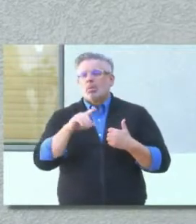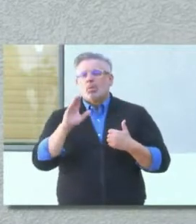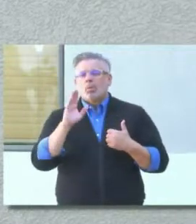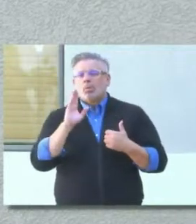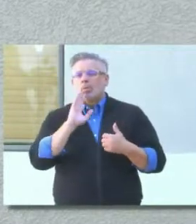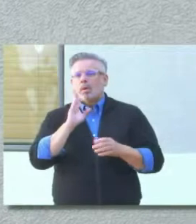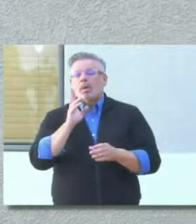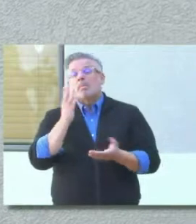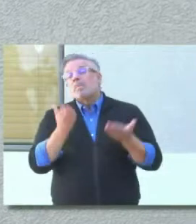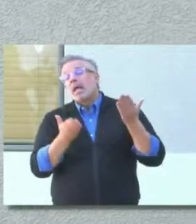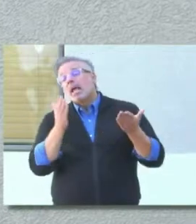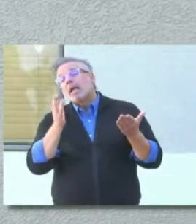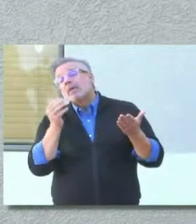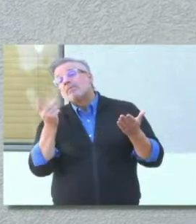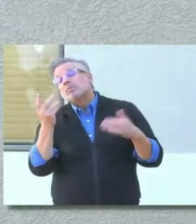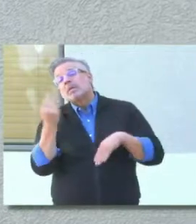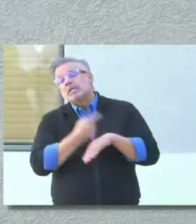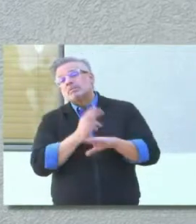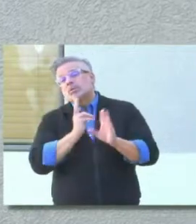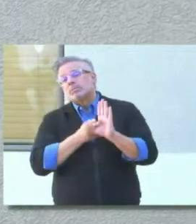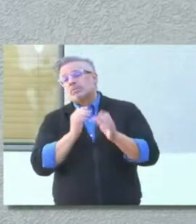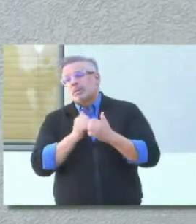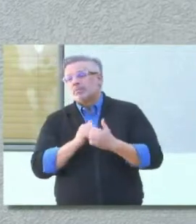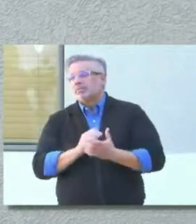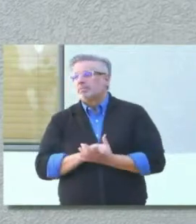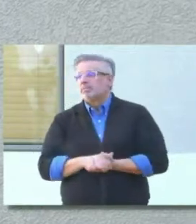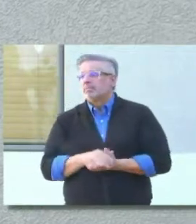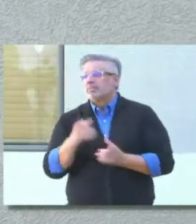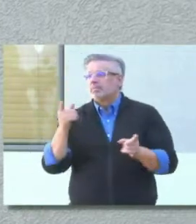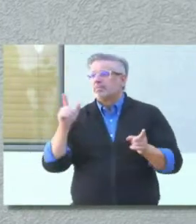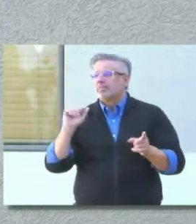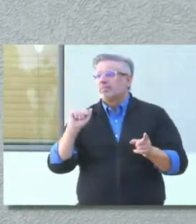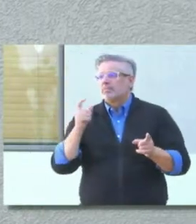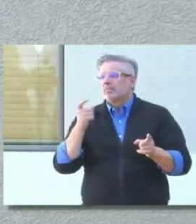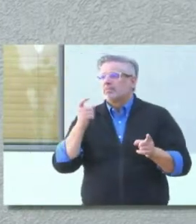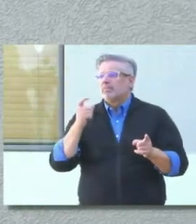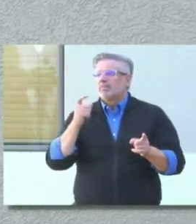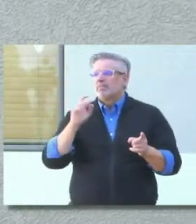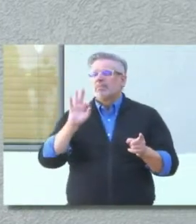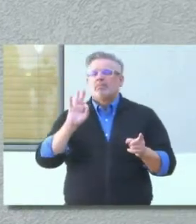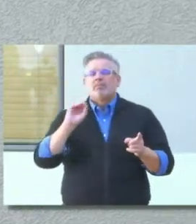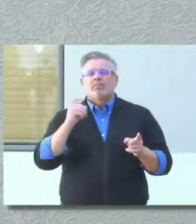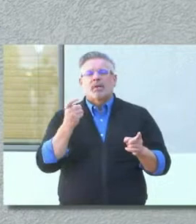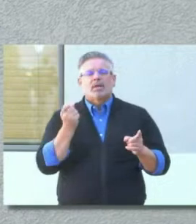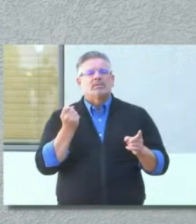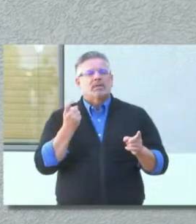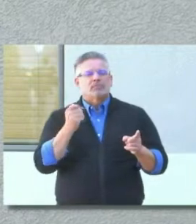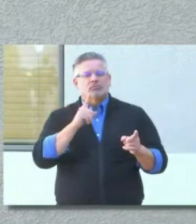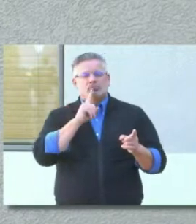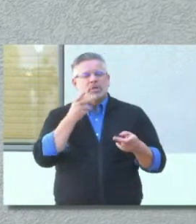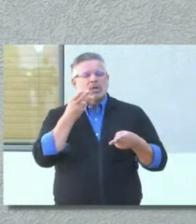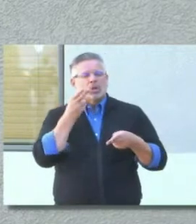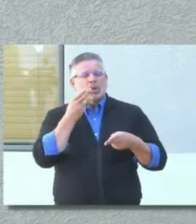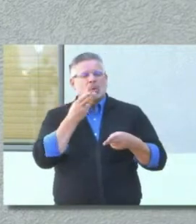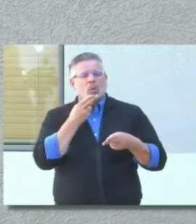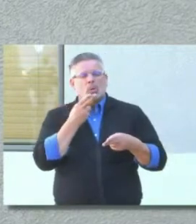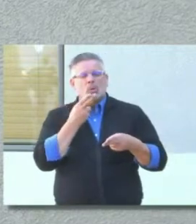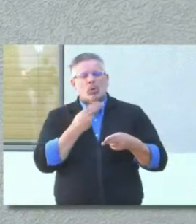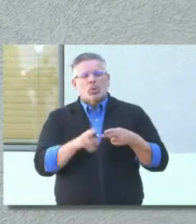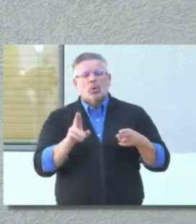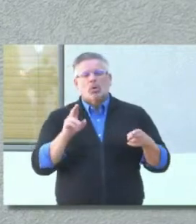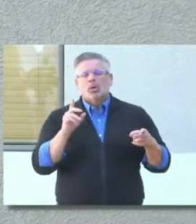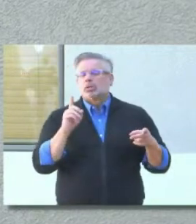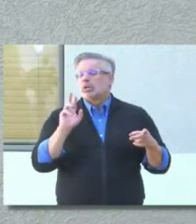may participate in the next couple days. Hi, Governor. Alex Michelson, Fox 11. Real quick question for